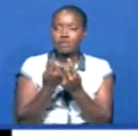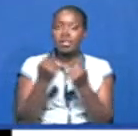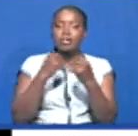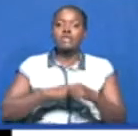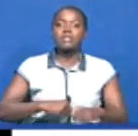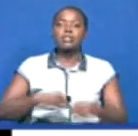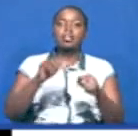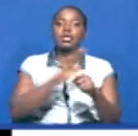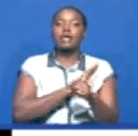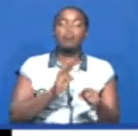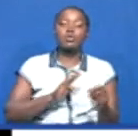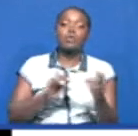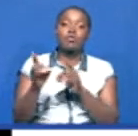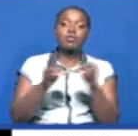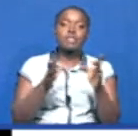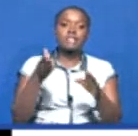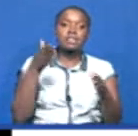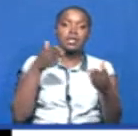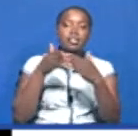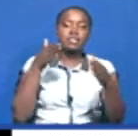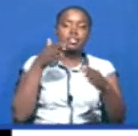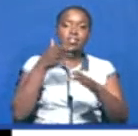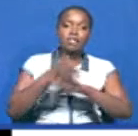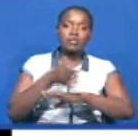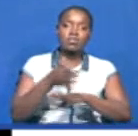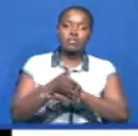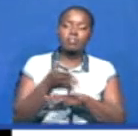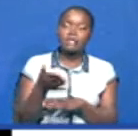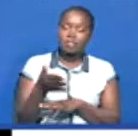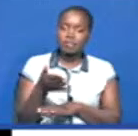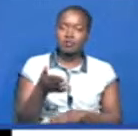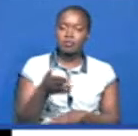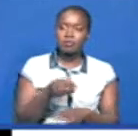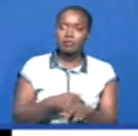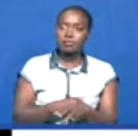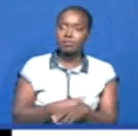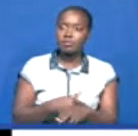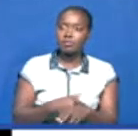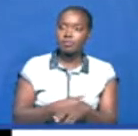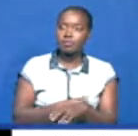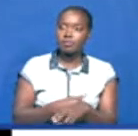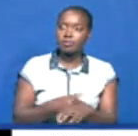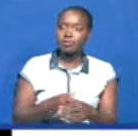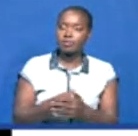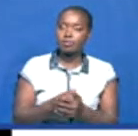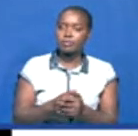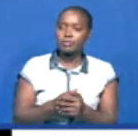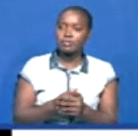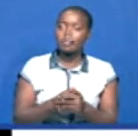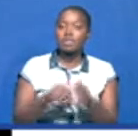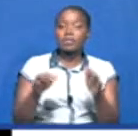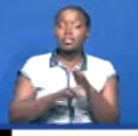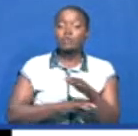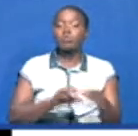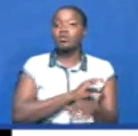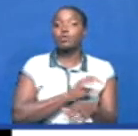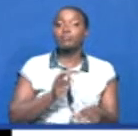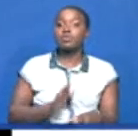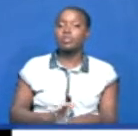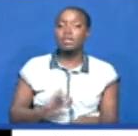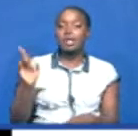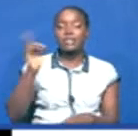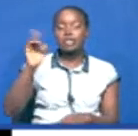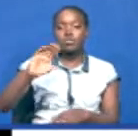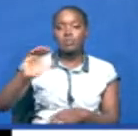Board of Directors of Anti-Counterfeit, Madam Flora Mutahi, the Deputy Commissioner Nairobi County,